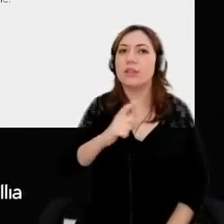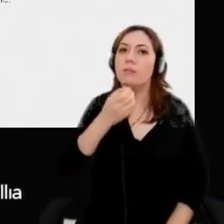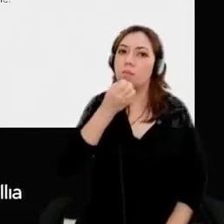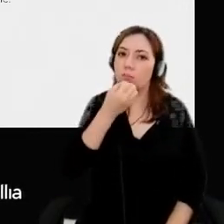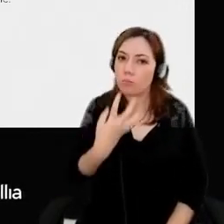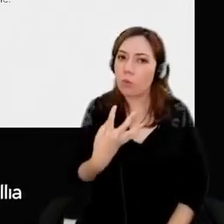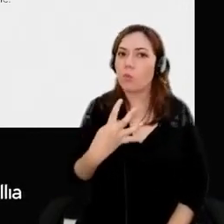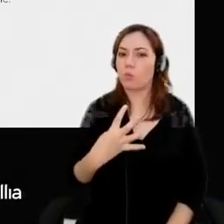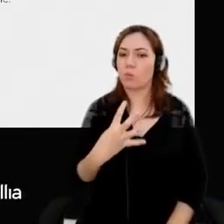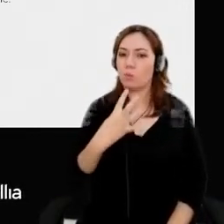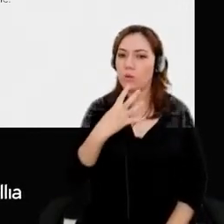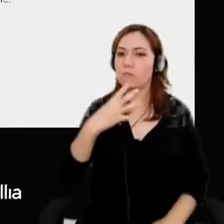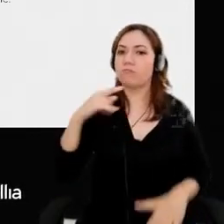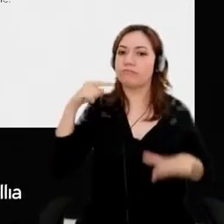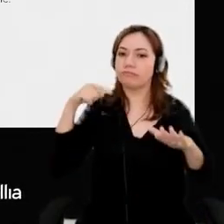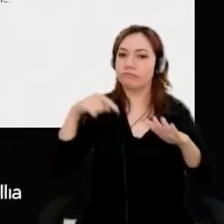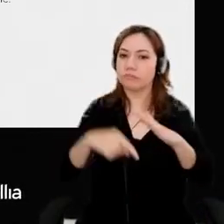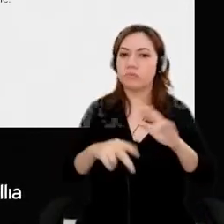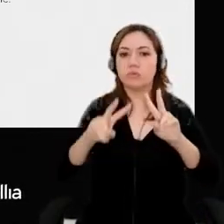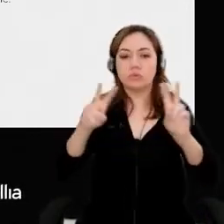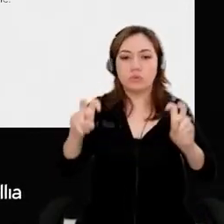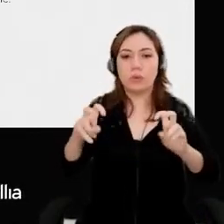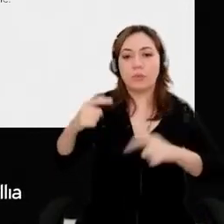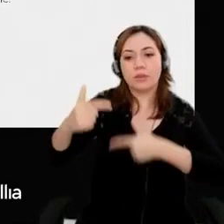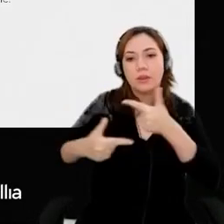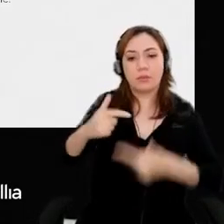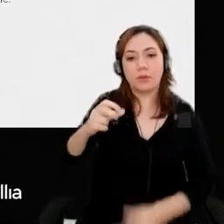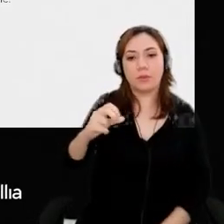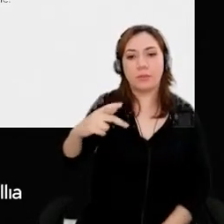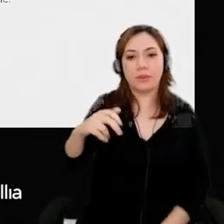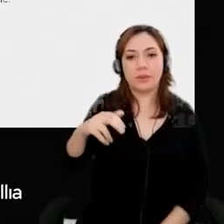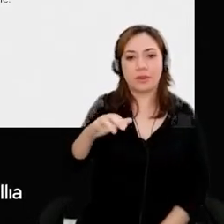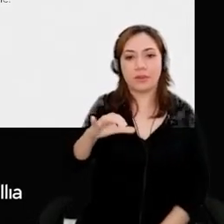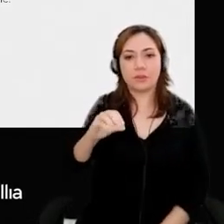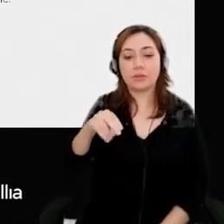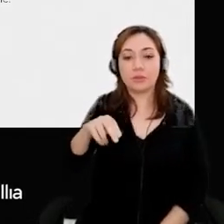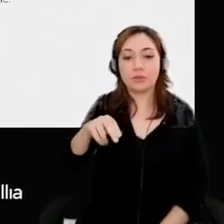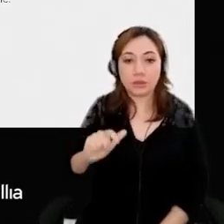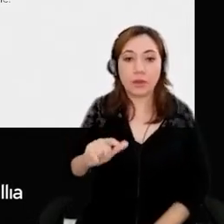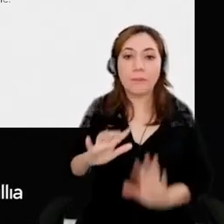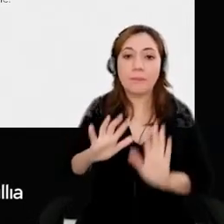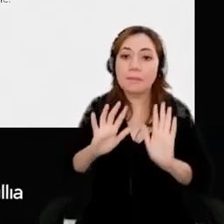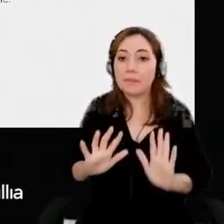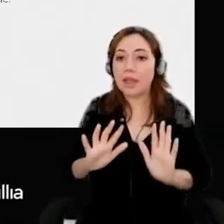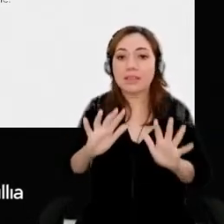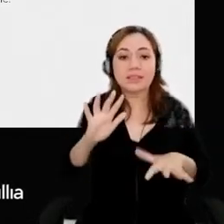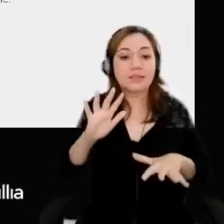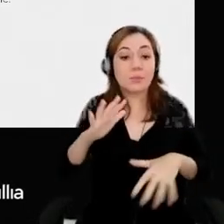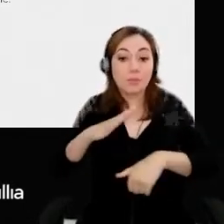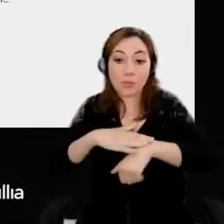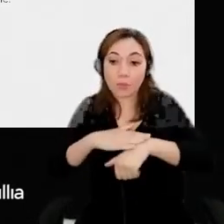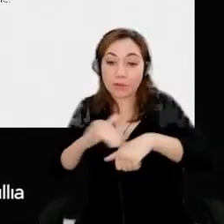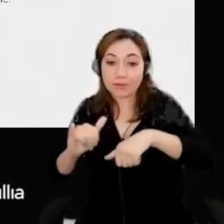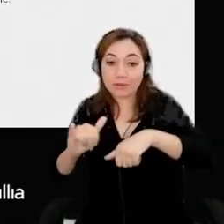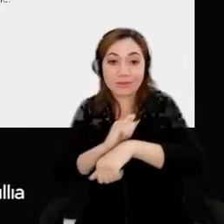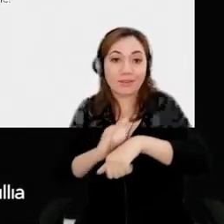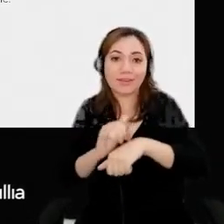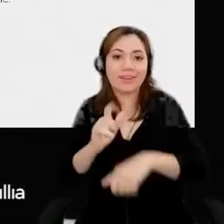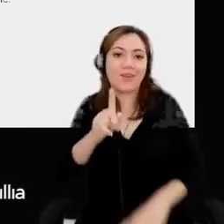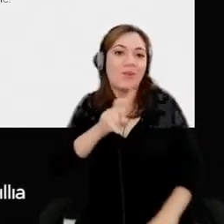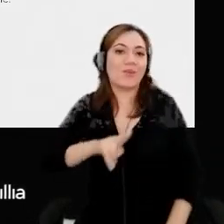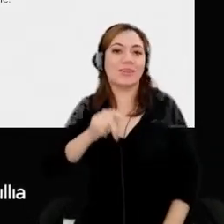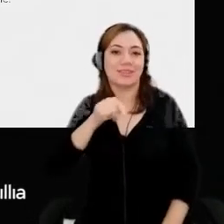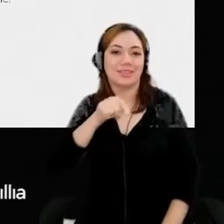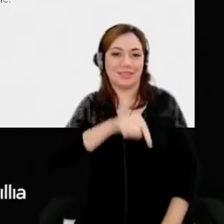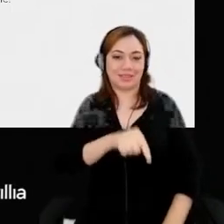the operational process, but sometimes are not using that in a strategic way to really influence the